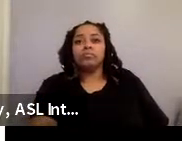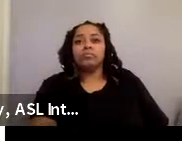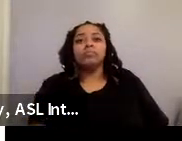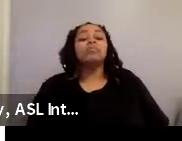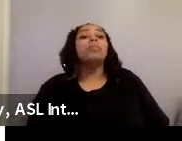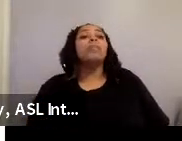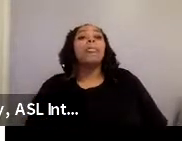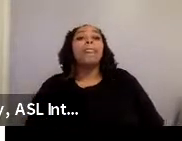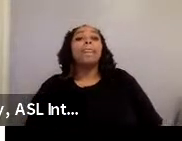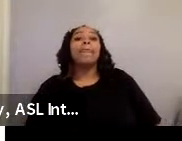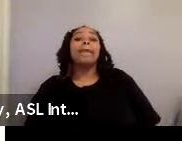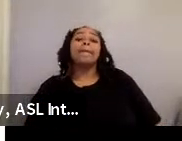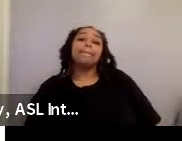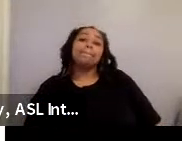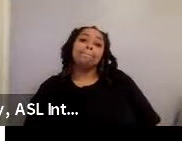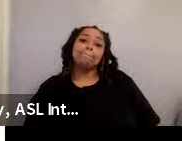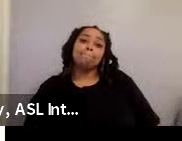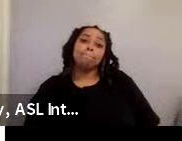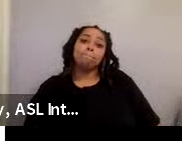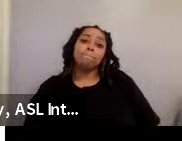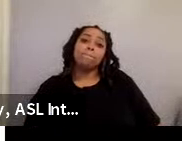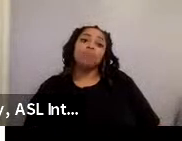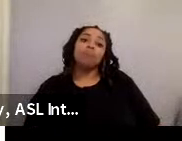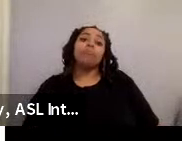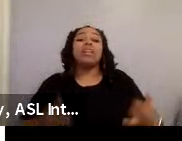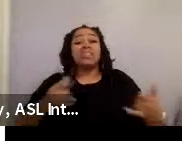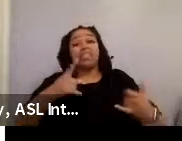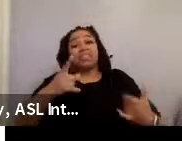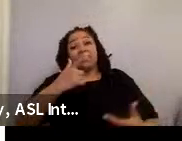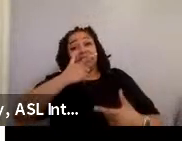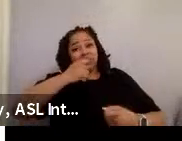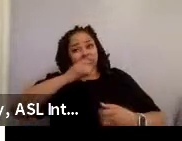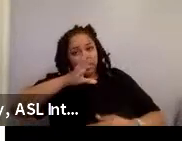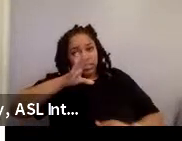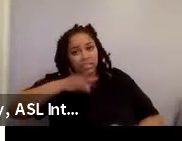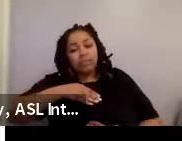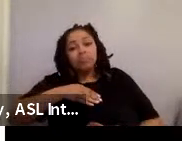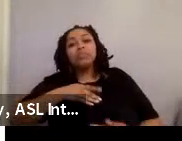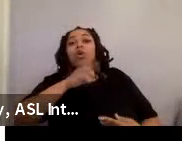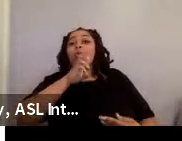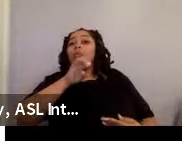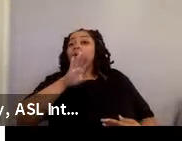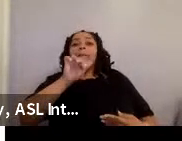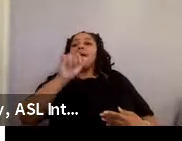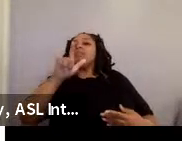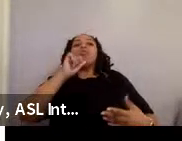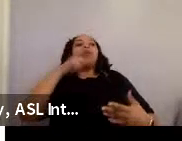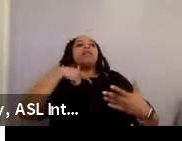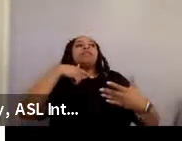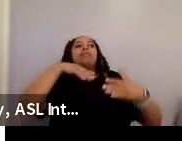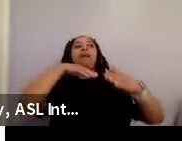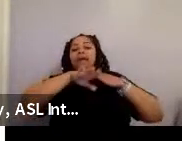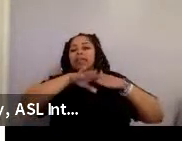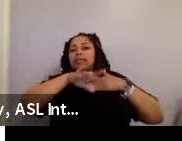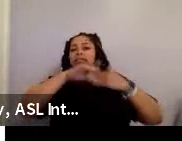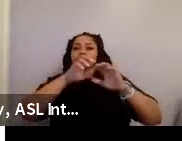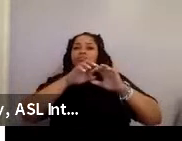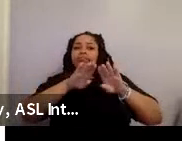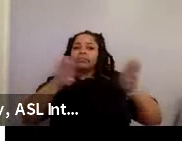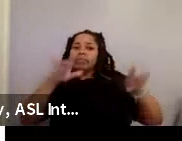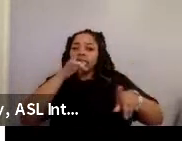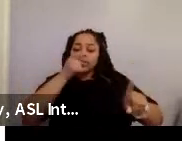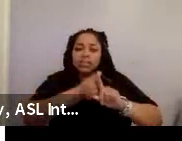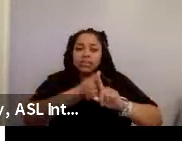So again, this is the interesting exception that web apps that don't have access to platform services shall not be required to conform